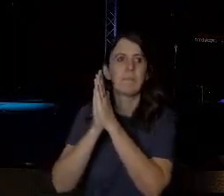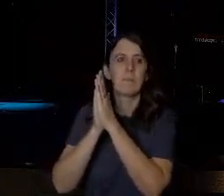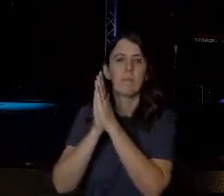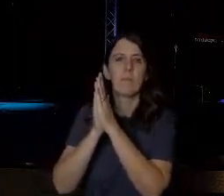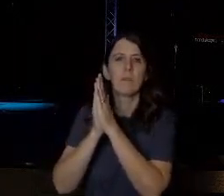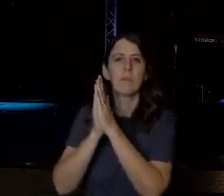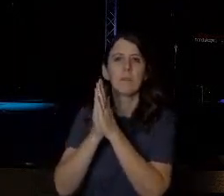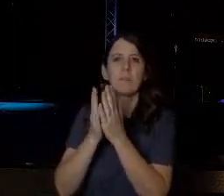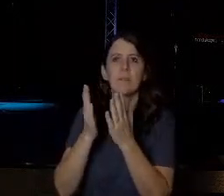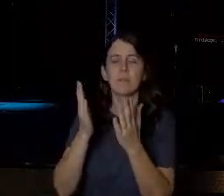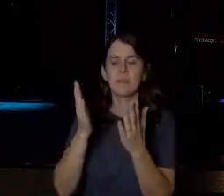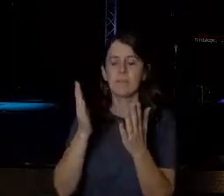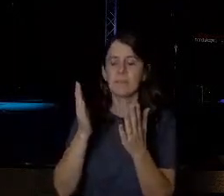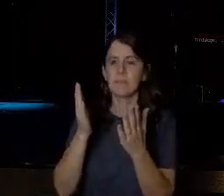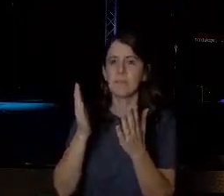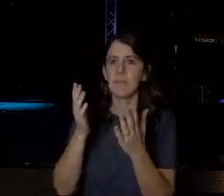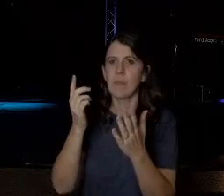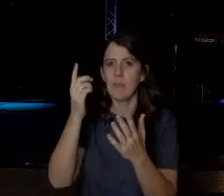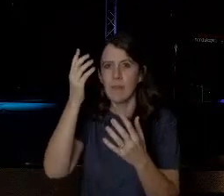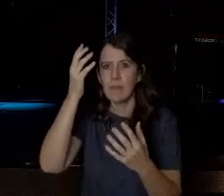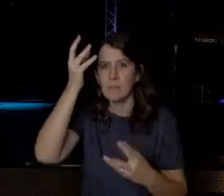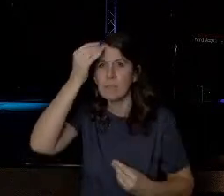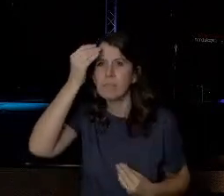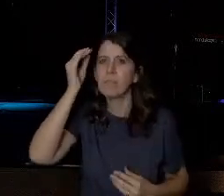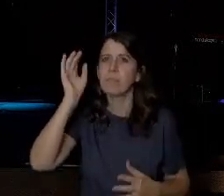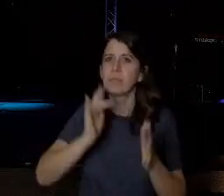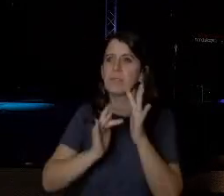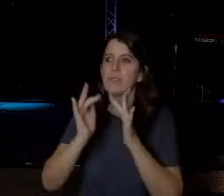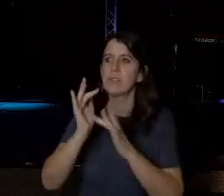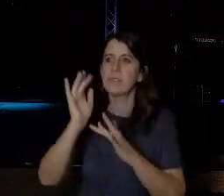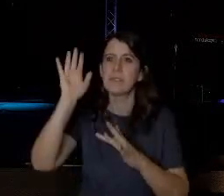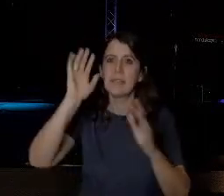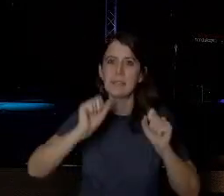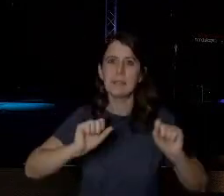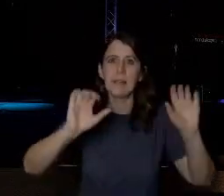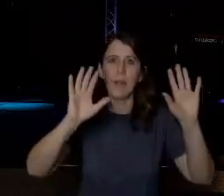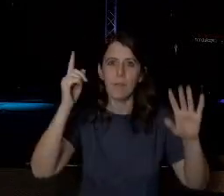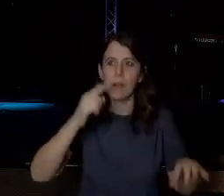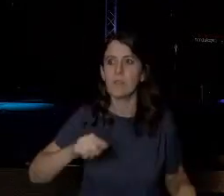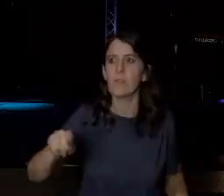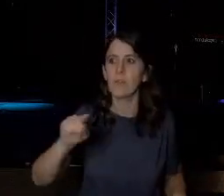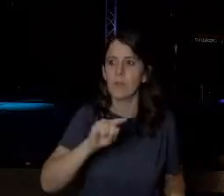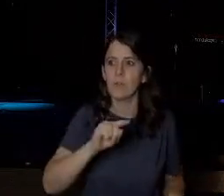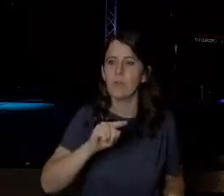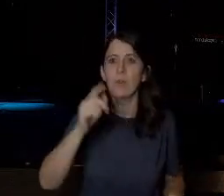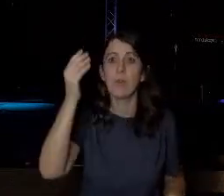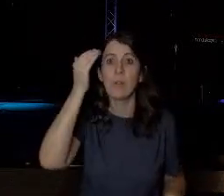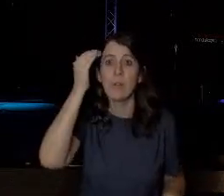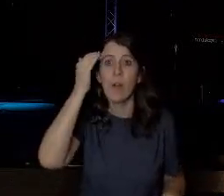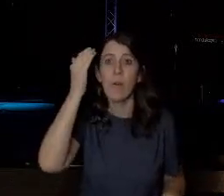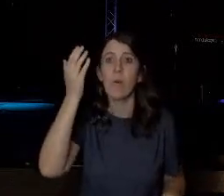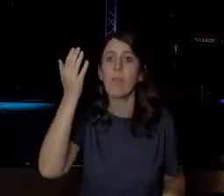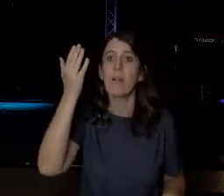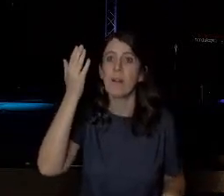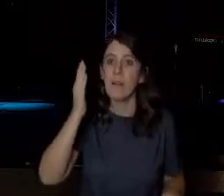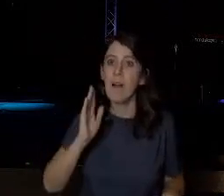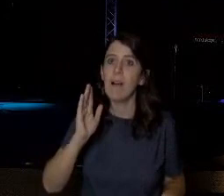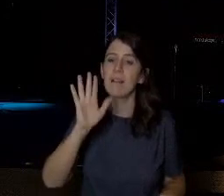just thinking, reflect over the sacrifice of Jesus for you. Know that God is who he says he